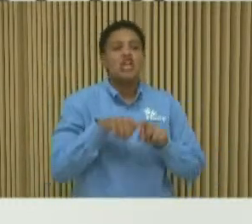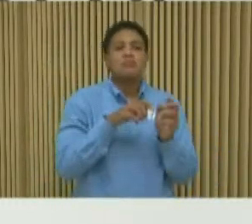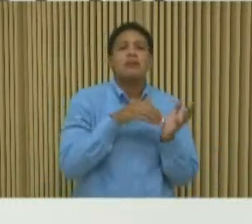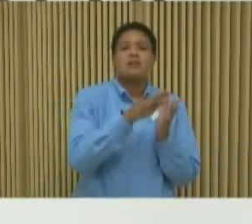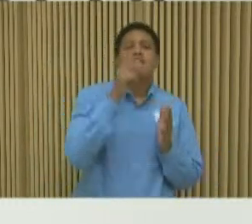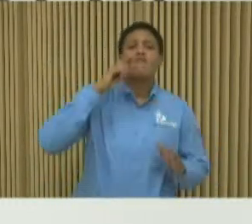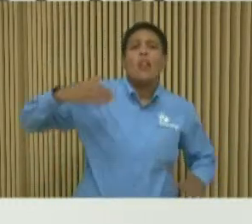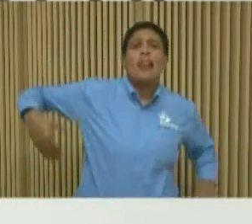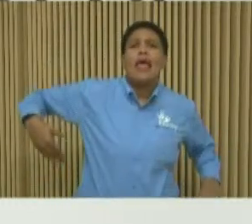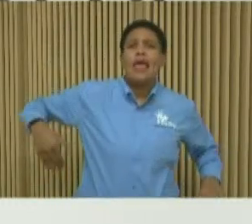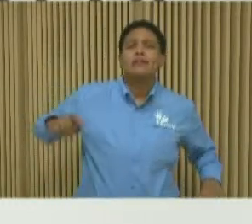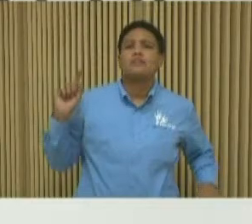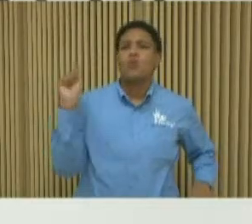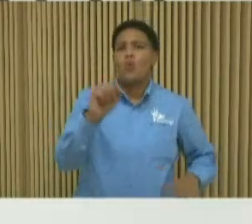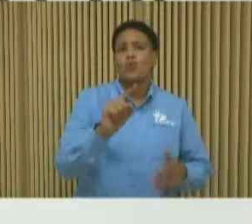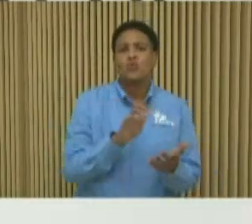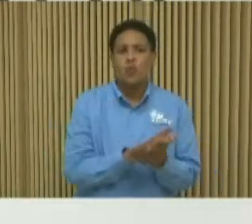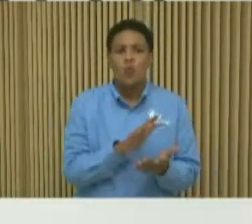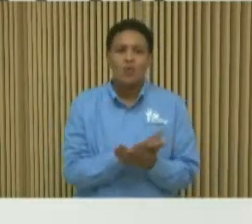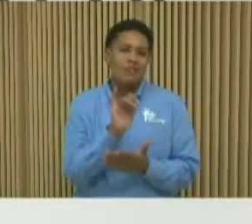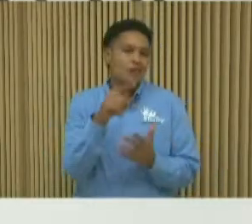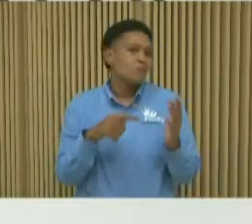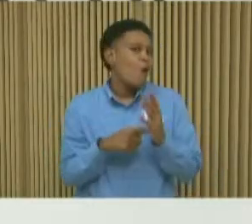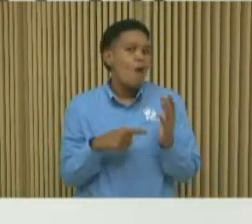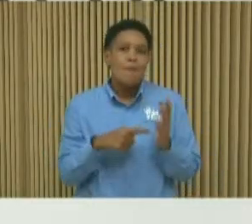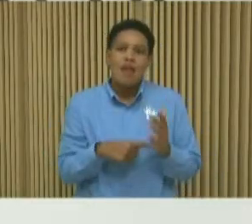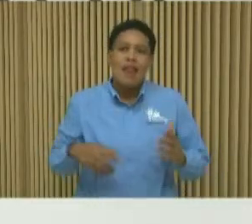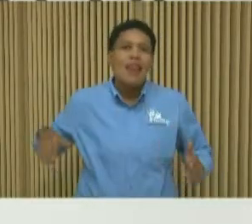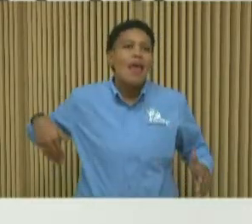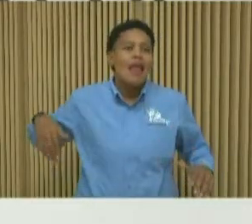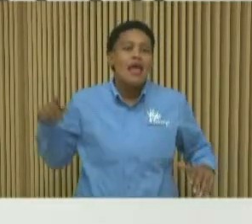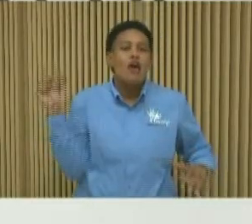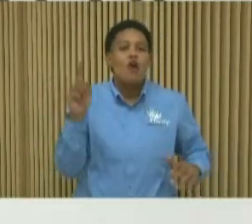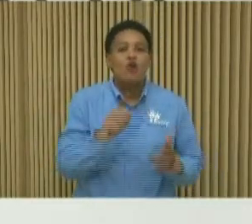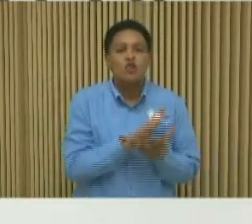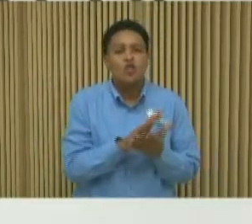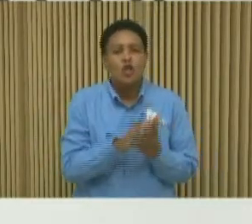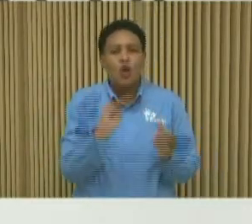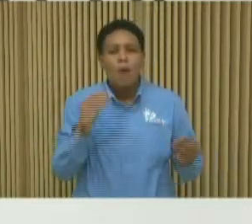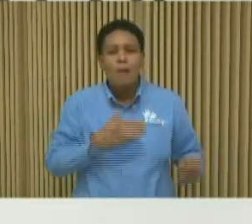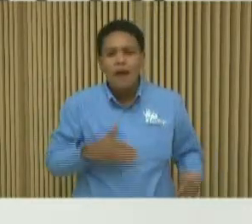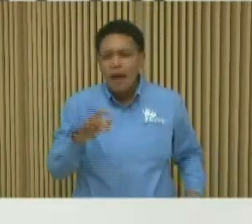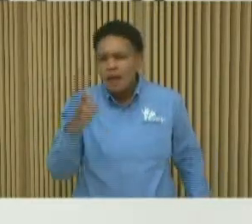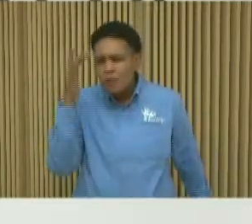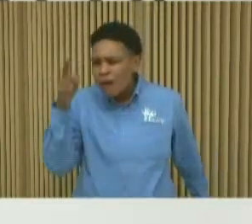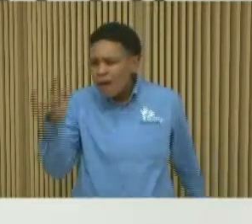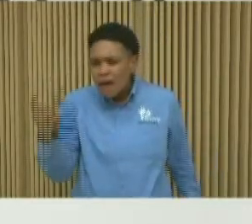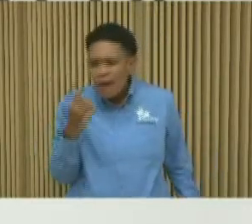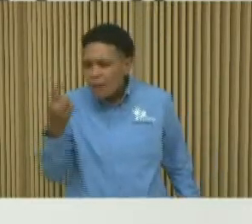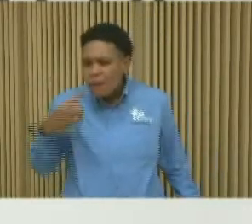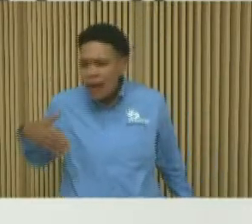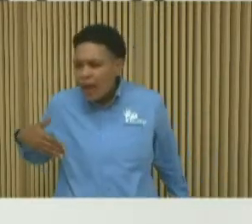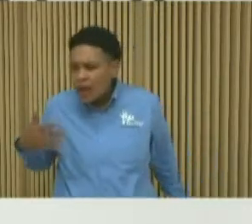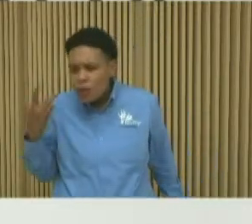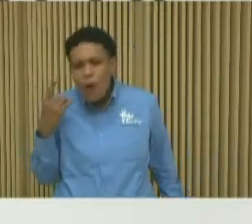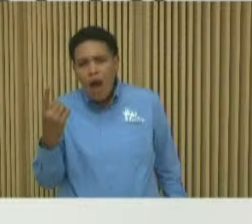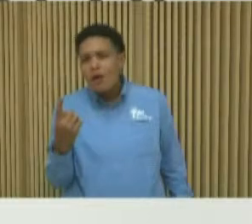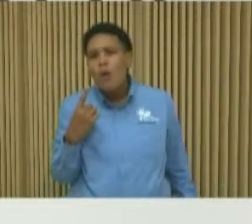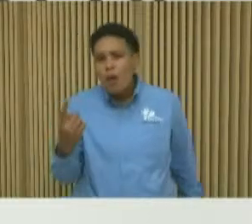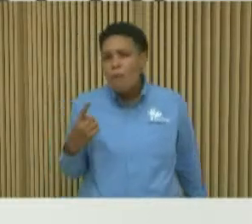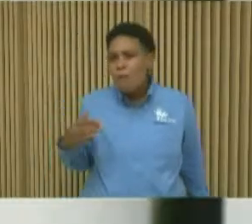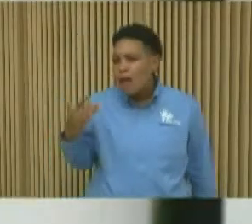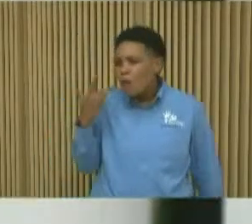being late. Right. And that's a popular one. But nobody sought to address why is this student coming late all the